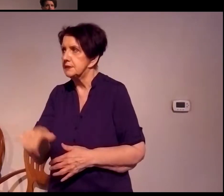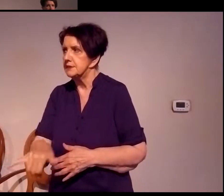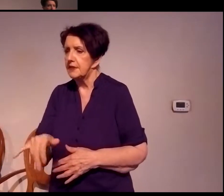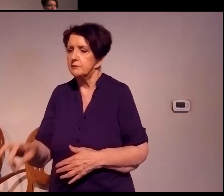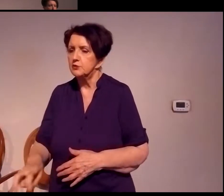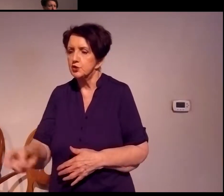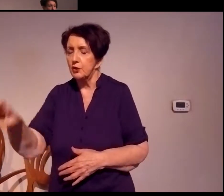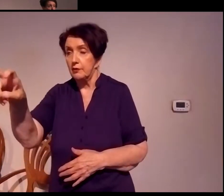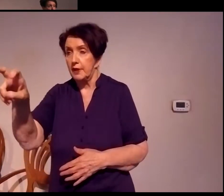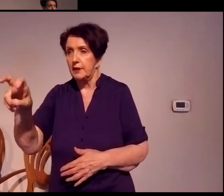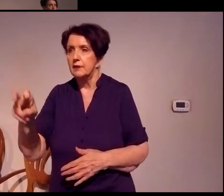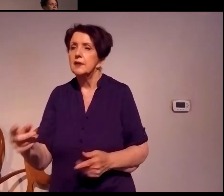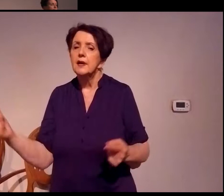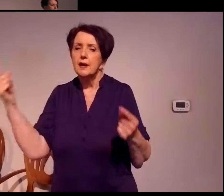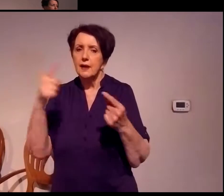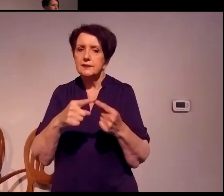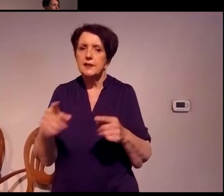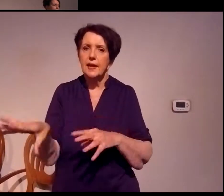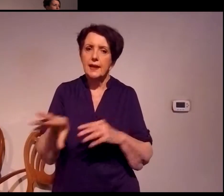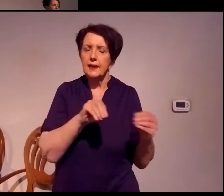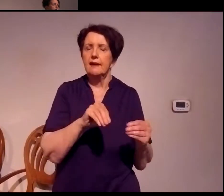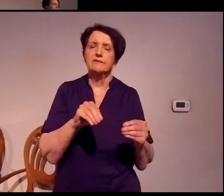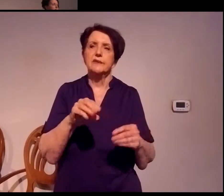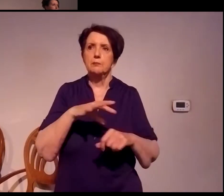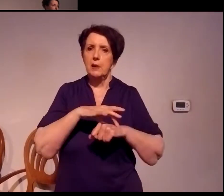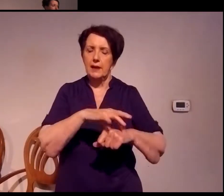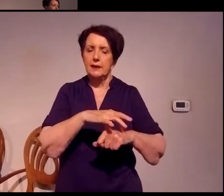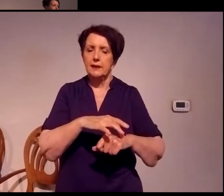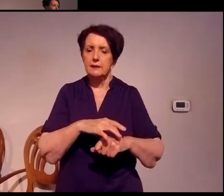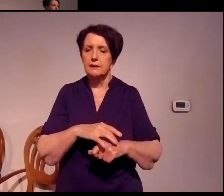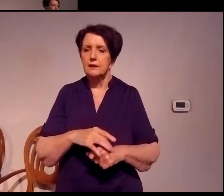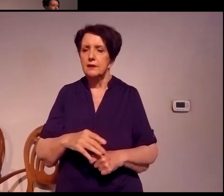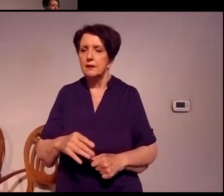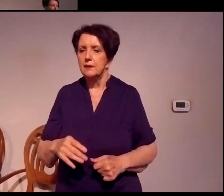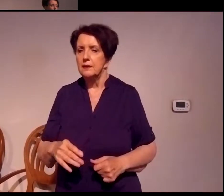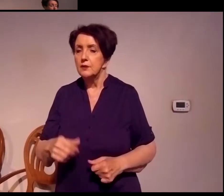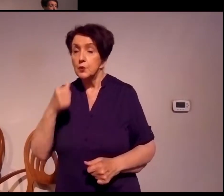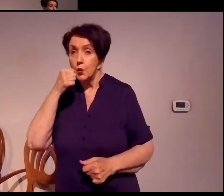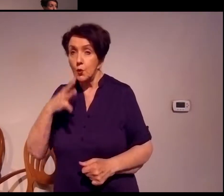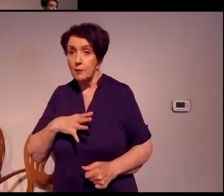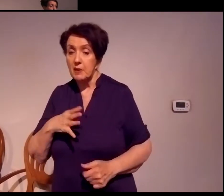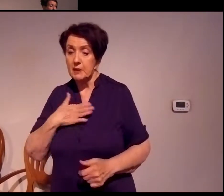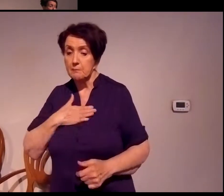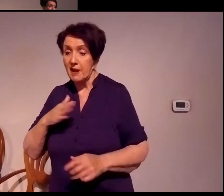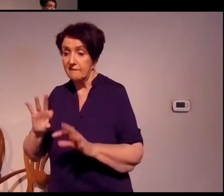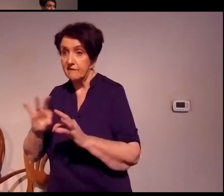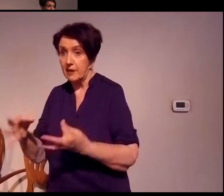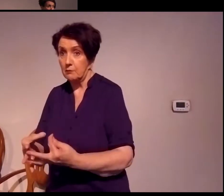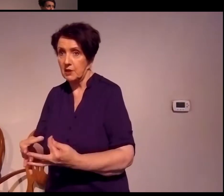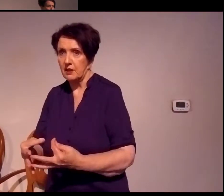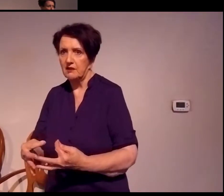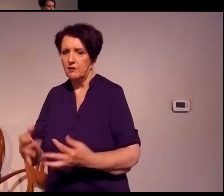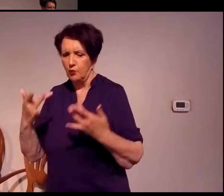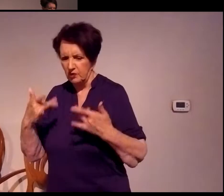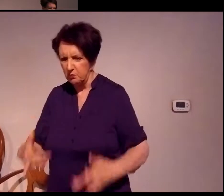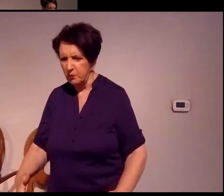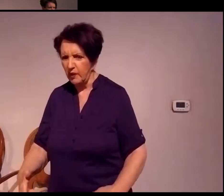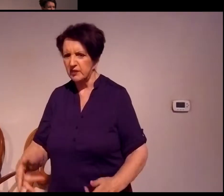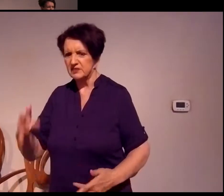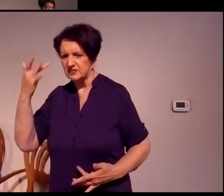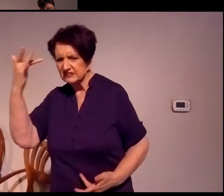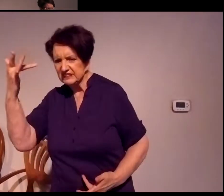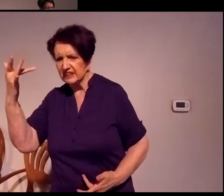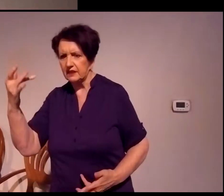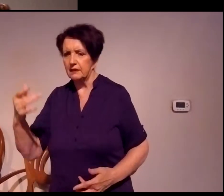journey until I left the planet. The women in my family left ill, depressed, overweight. I am 30 pounds lighter than I was